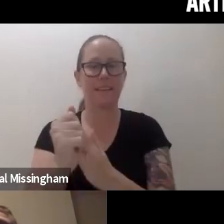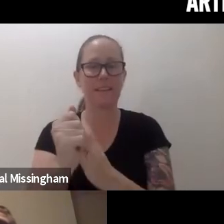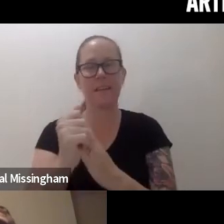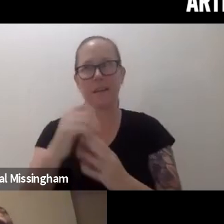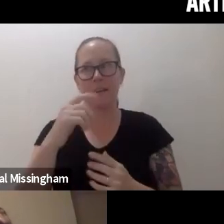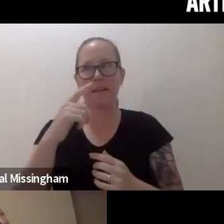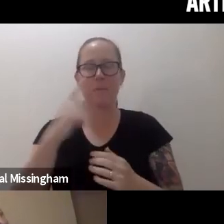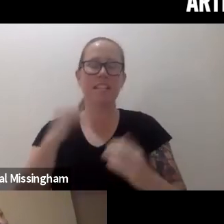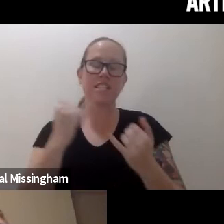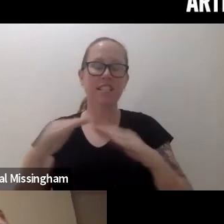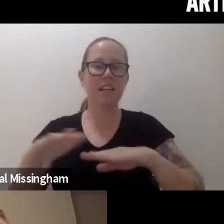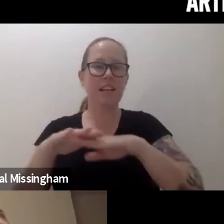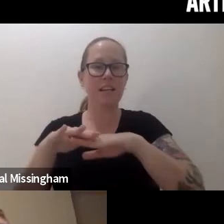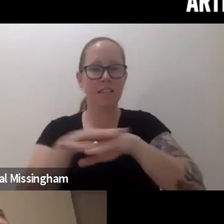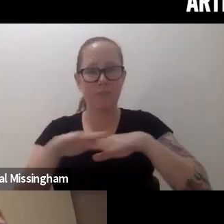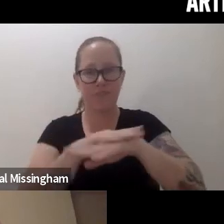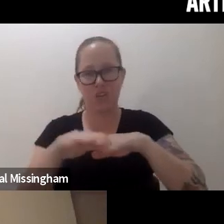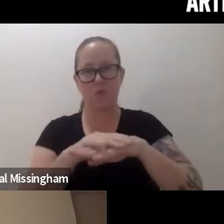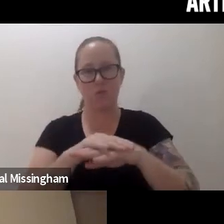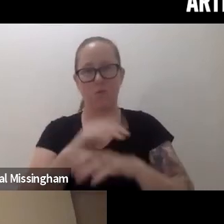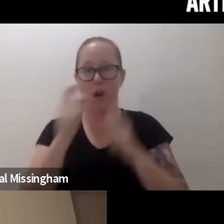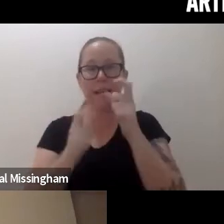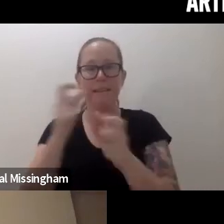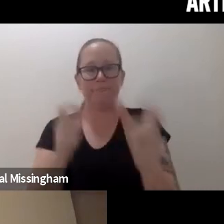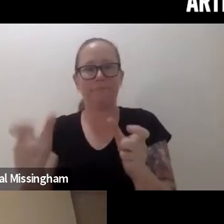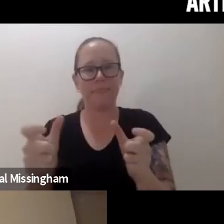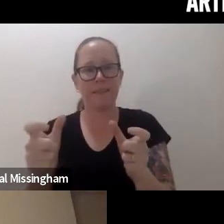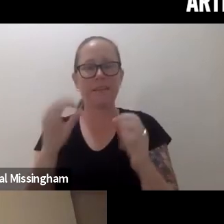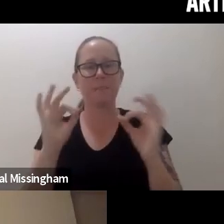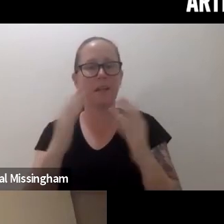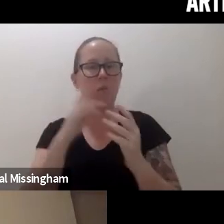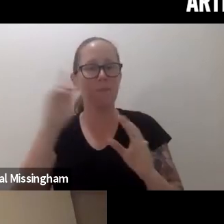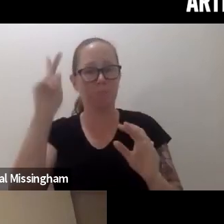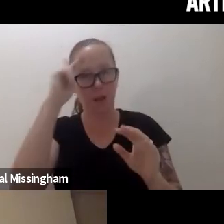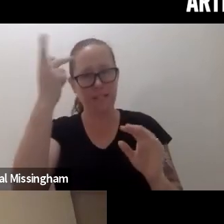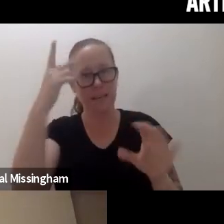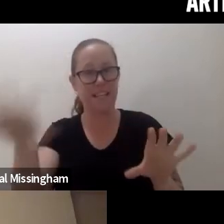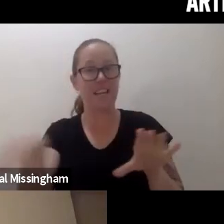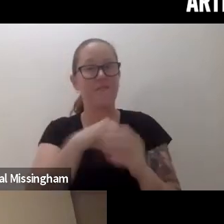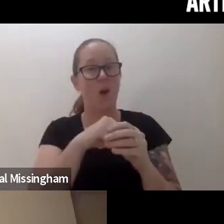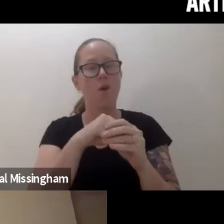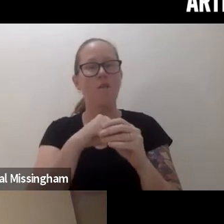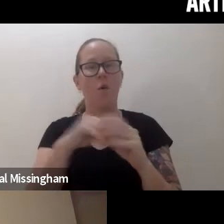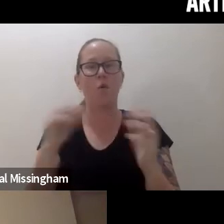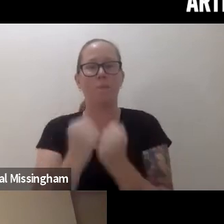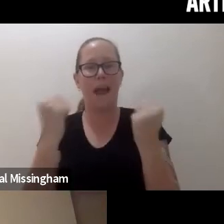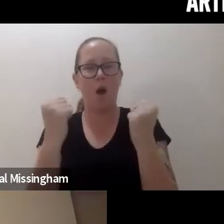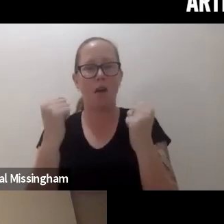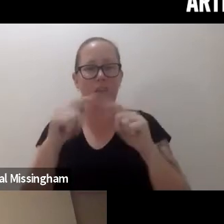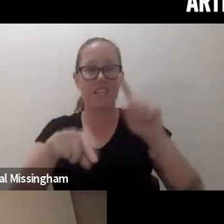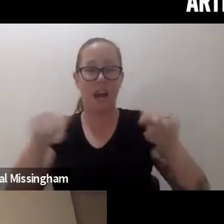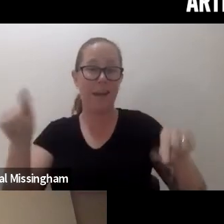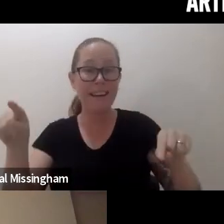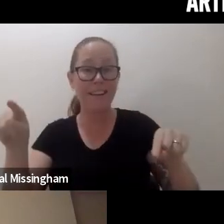deaf-led, because it's such a superficial wording, especially when politics get involved, or the